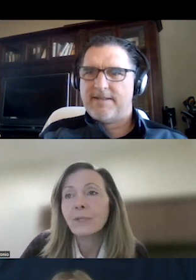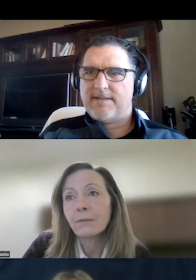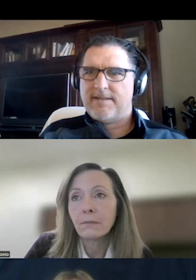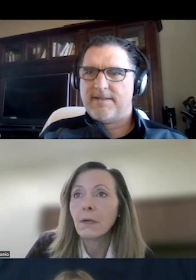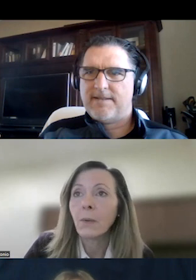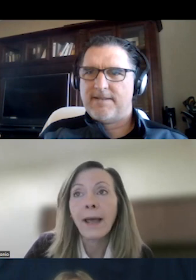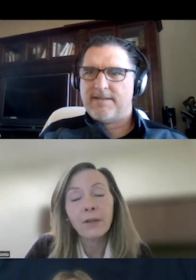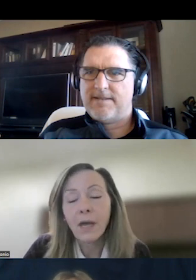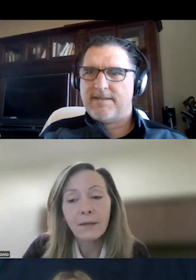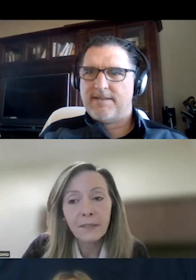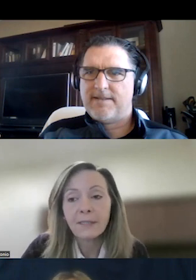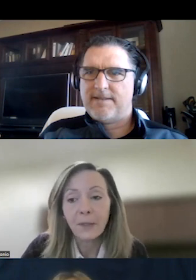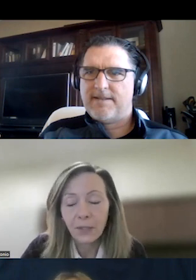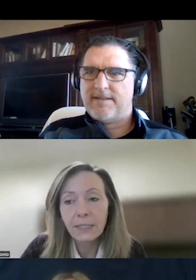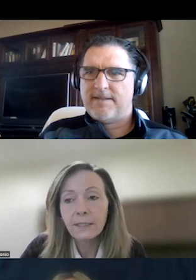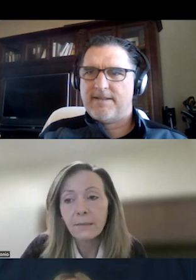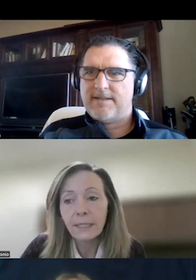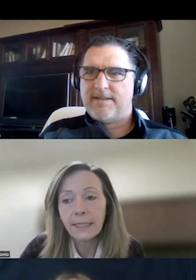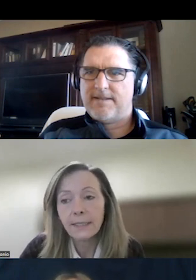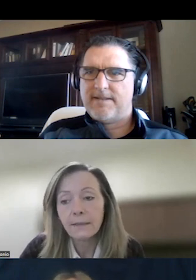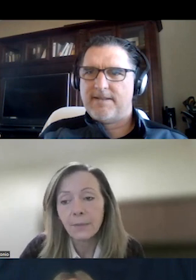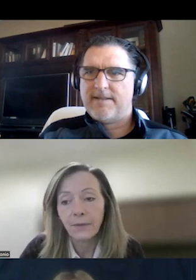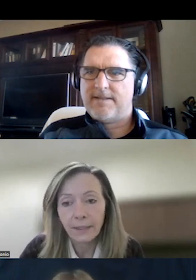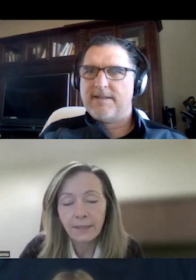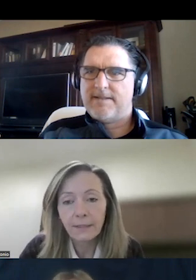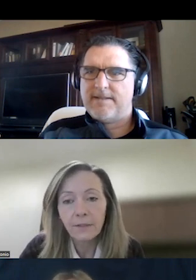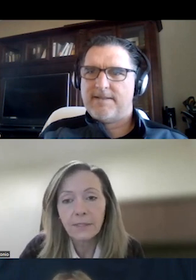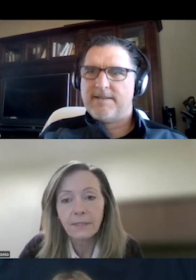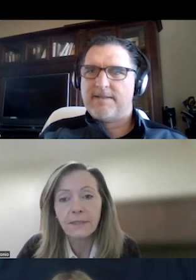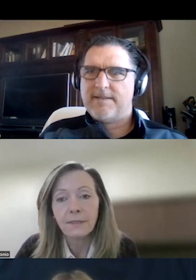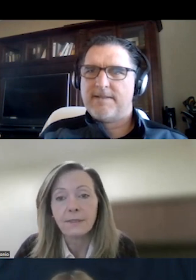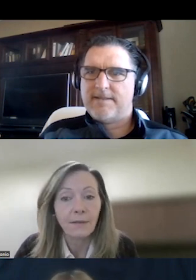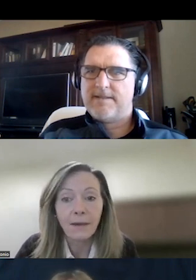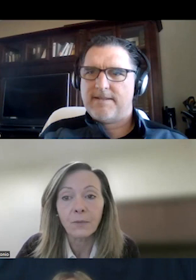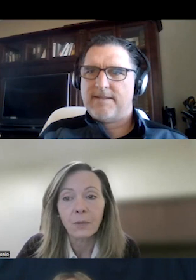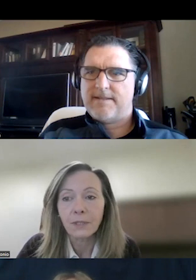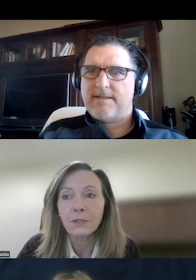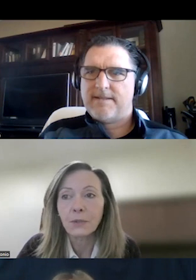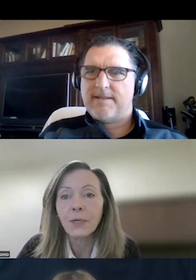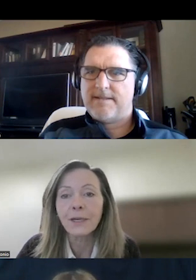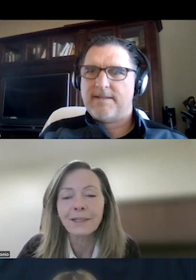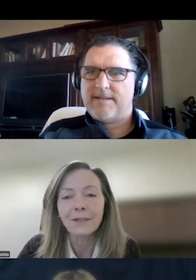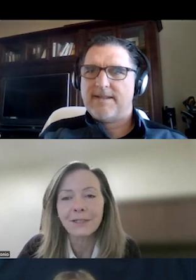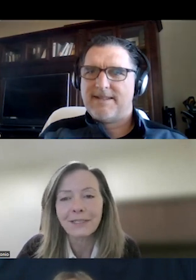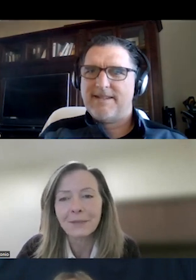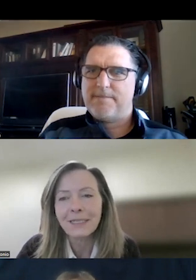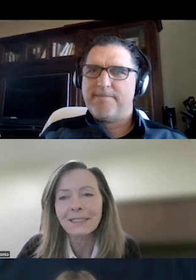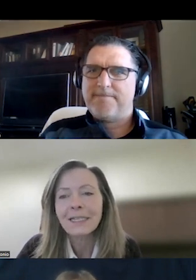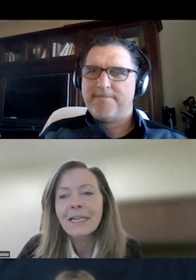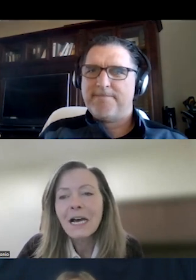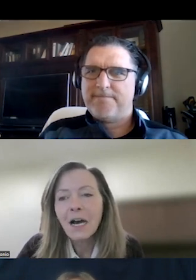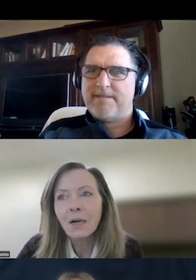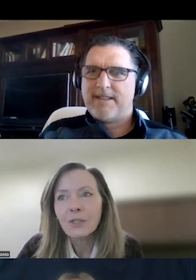we have a lot of experience at Medicaid in providing technical assistance. It's a lot of what we do here at